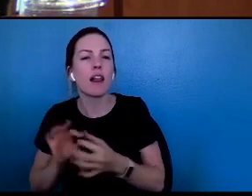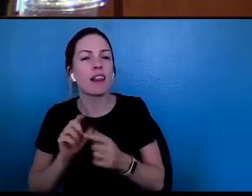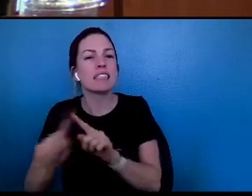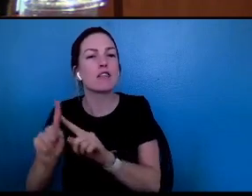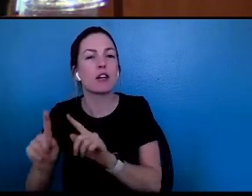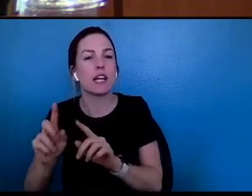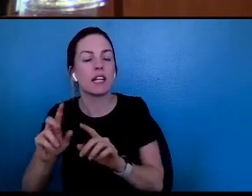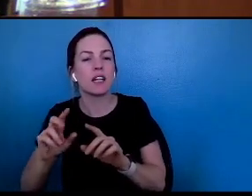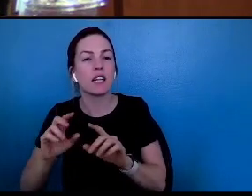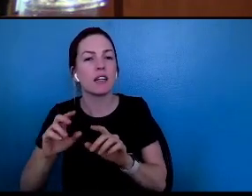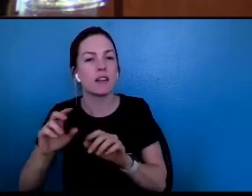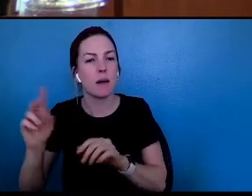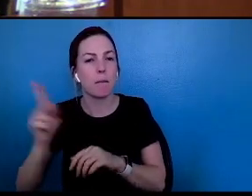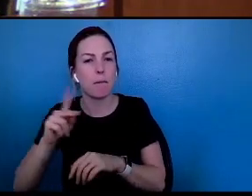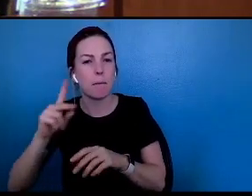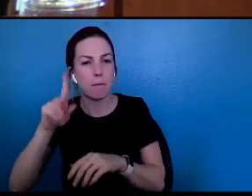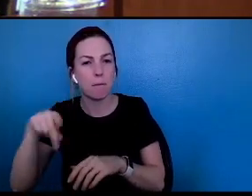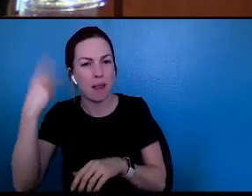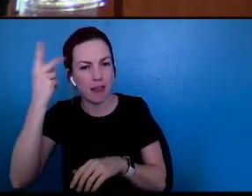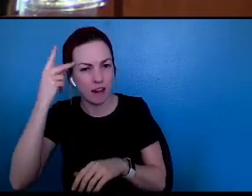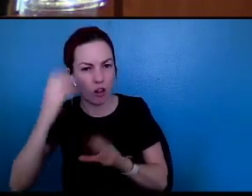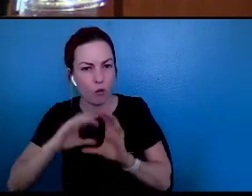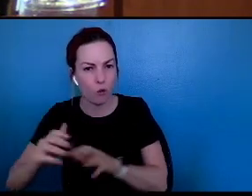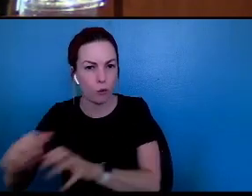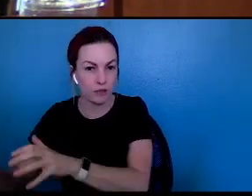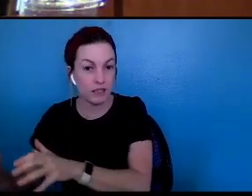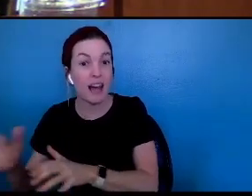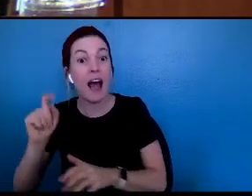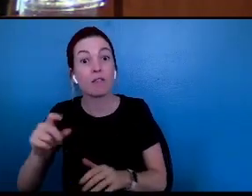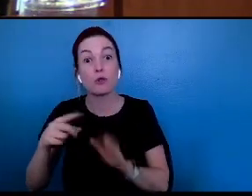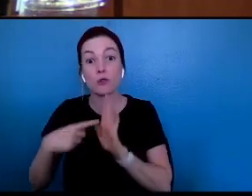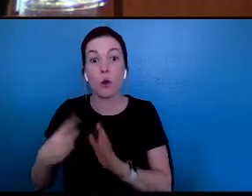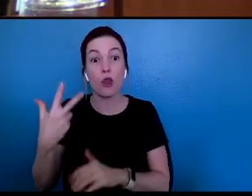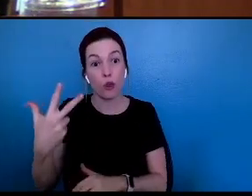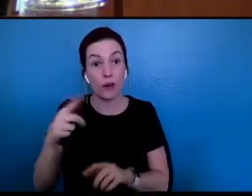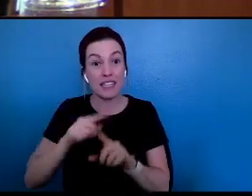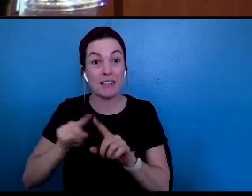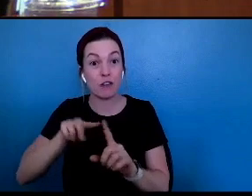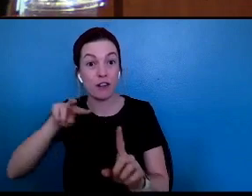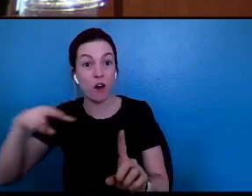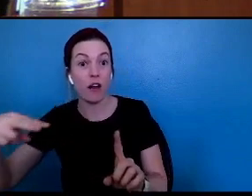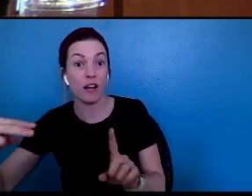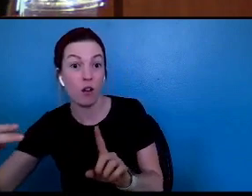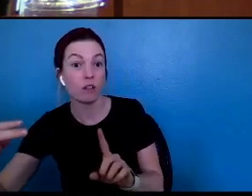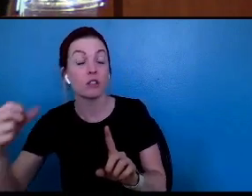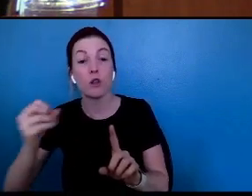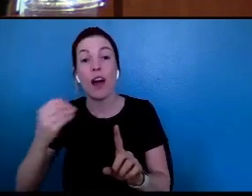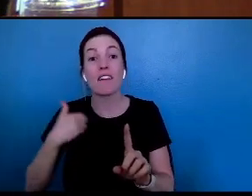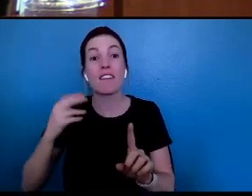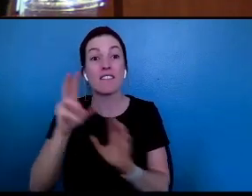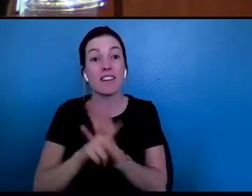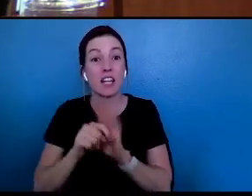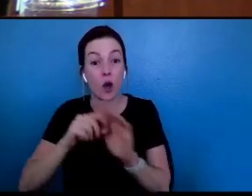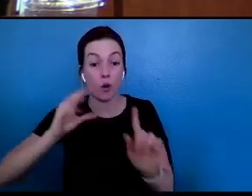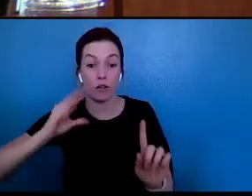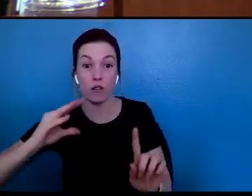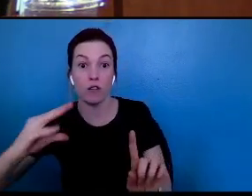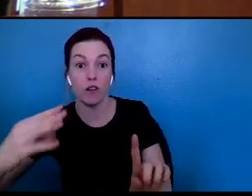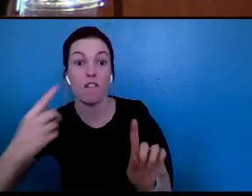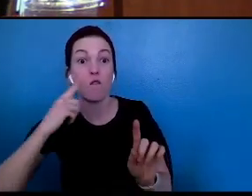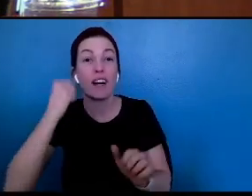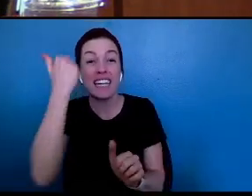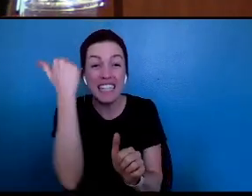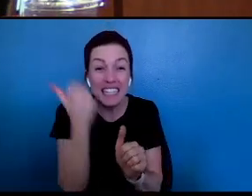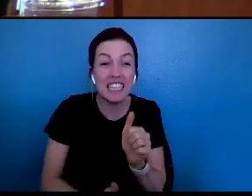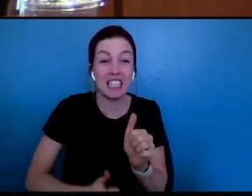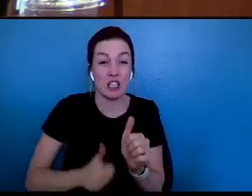has to show to those 3 different angles so that there is video documentary of each and every vote. And so when right